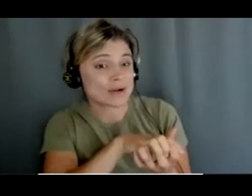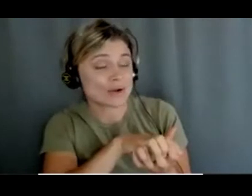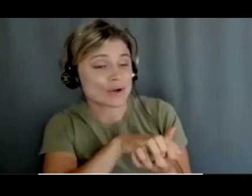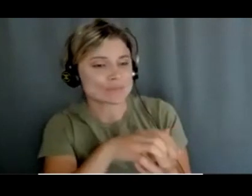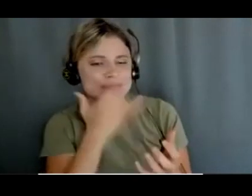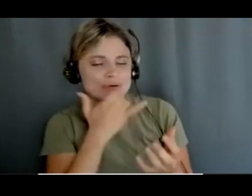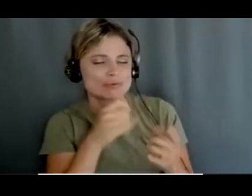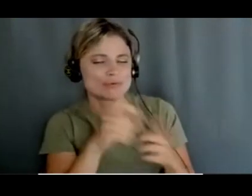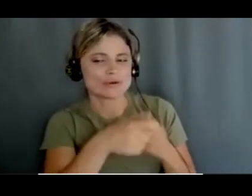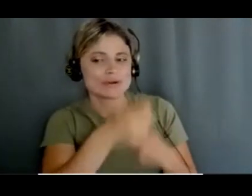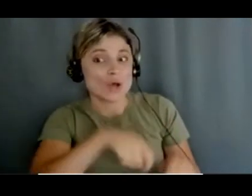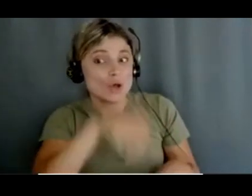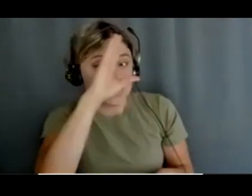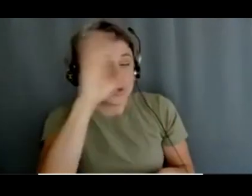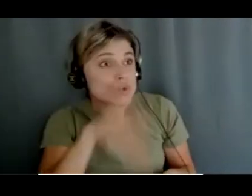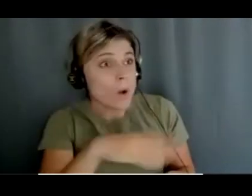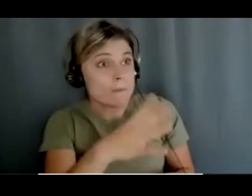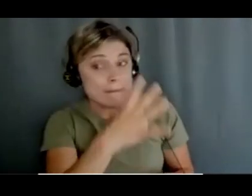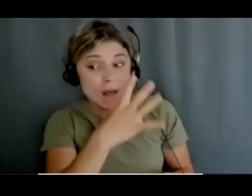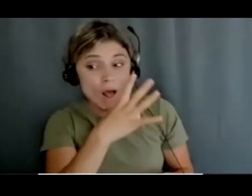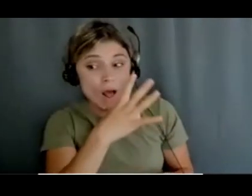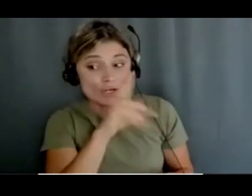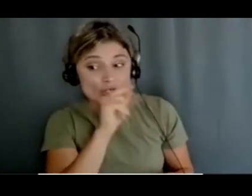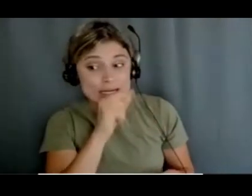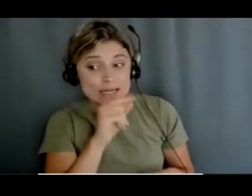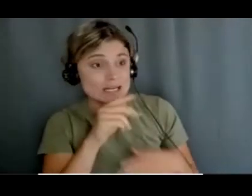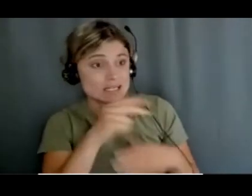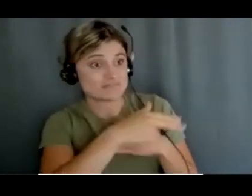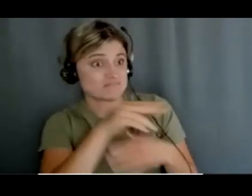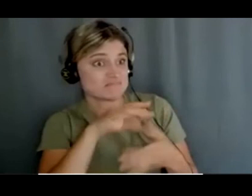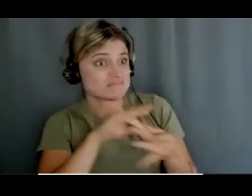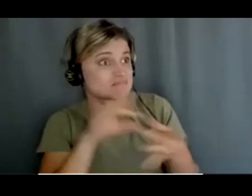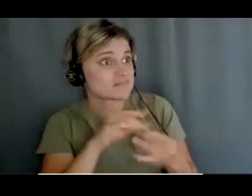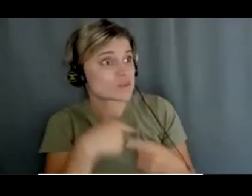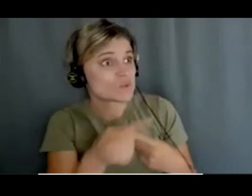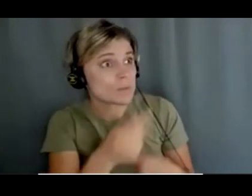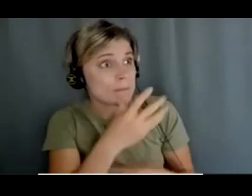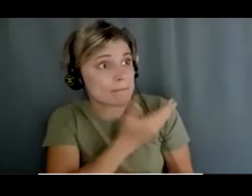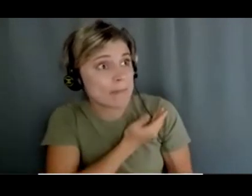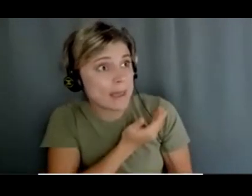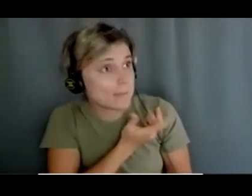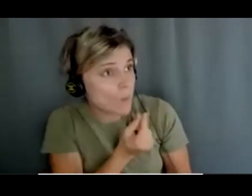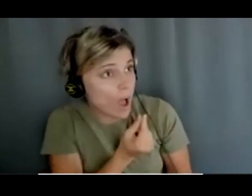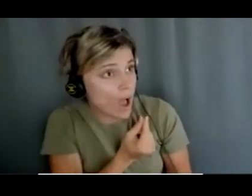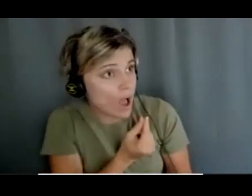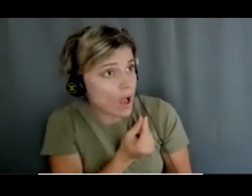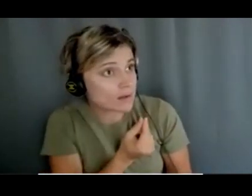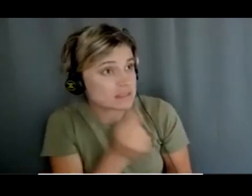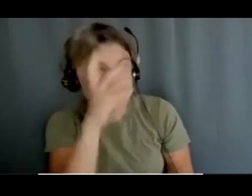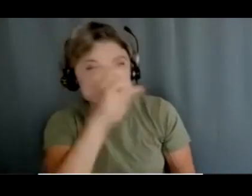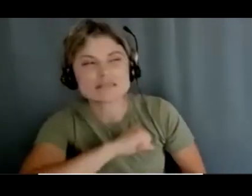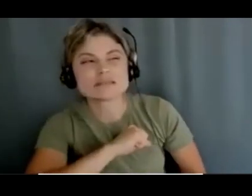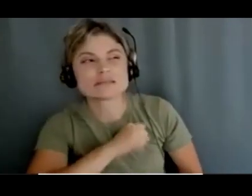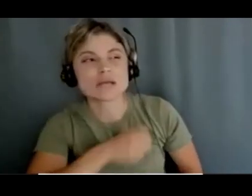sorry. And do you know what the mother chicken said to her baby? Jessica asked. "She called her